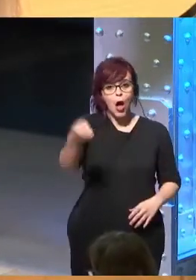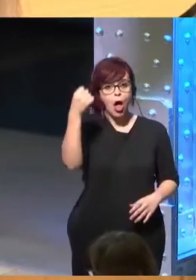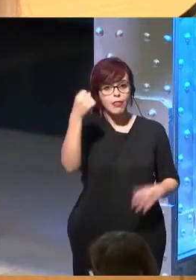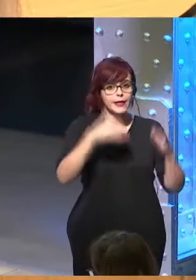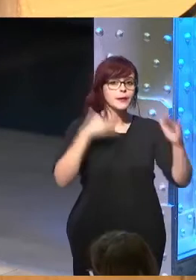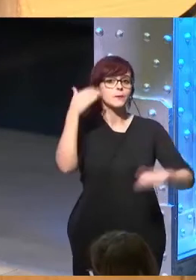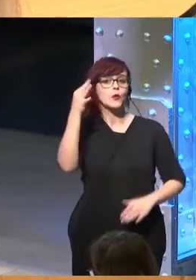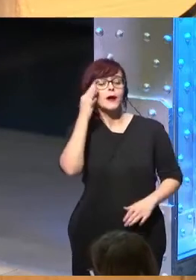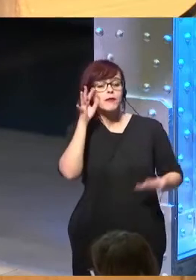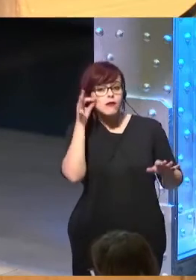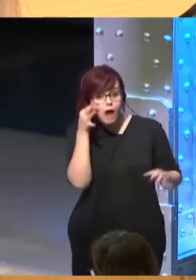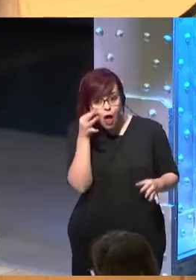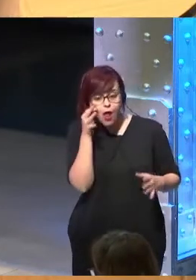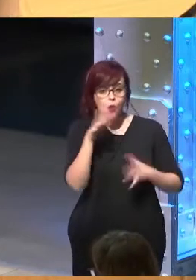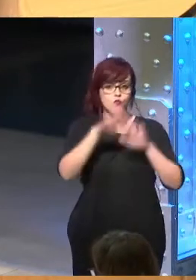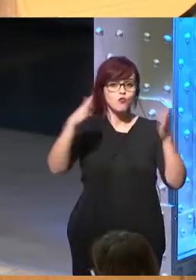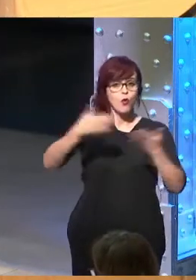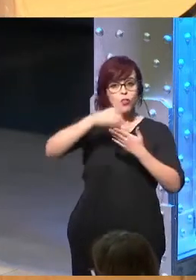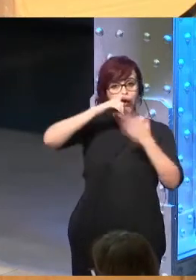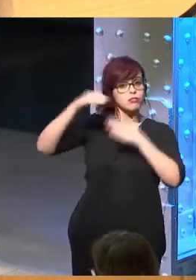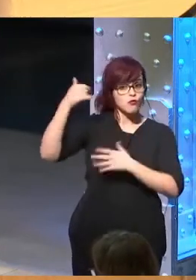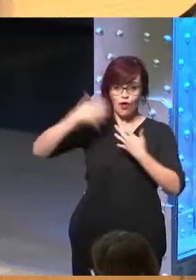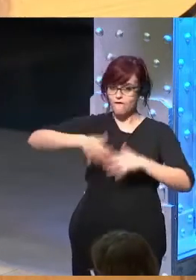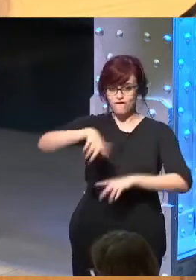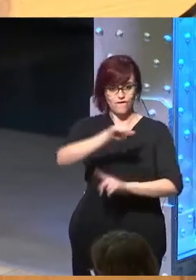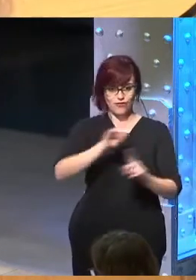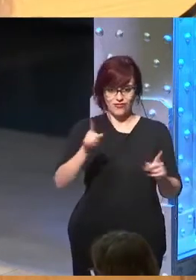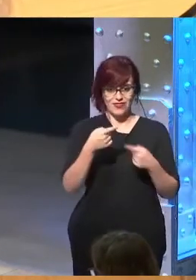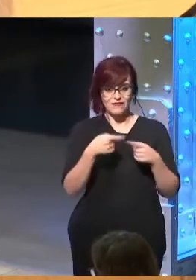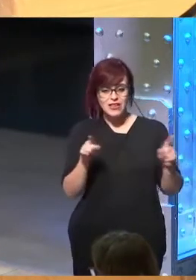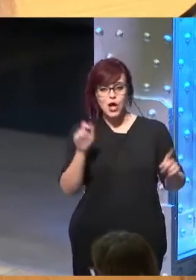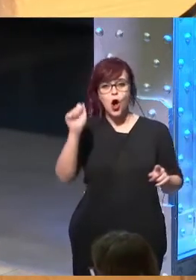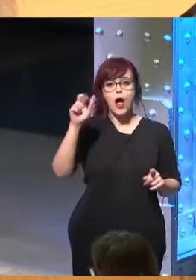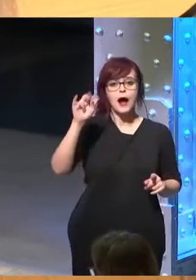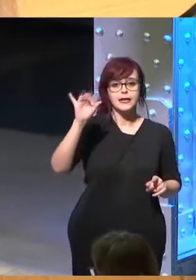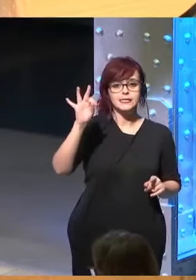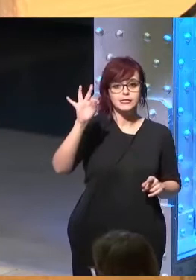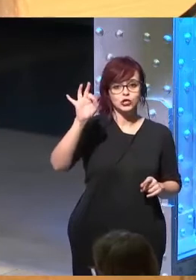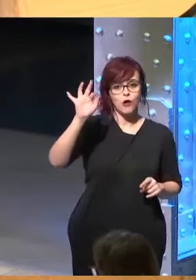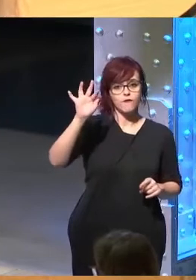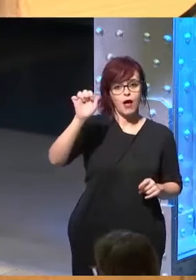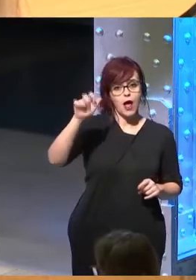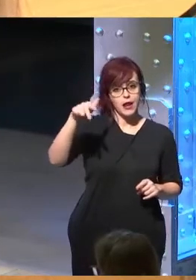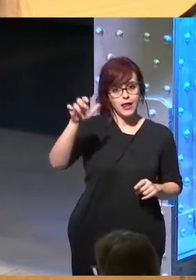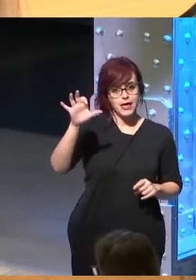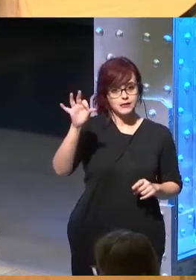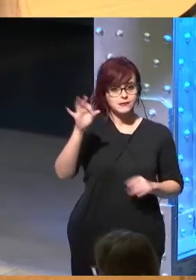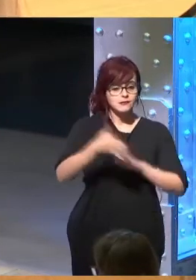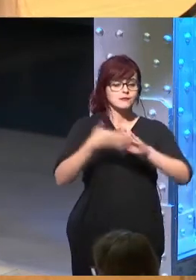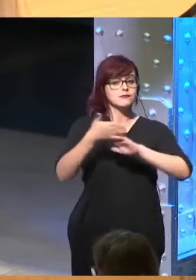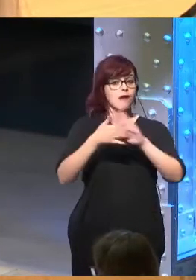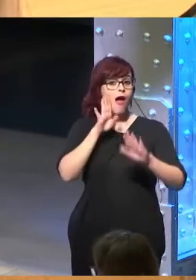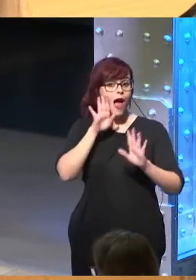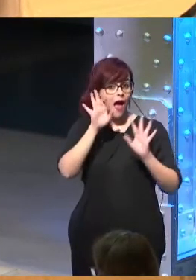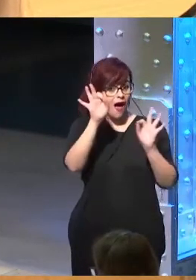I feel like even more strongly with plays by Aristophanes. I mean, I didn't actually talk really